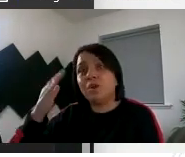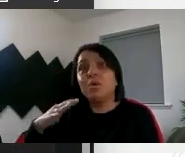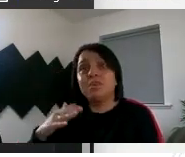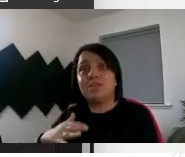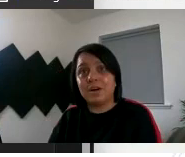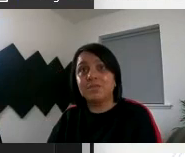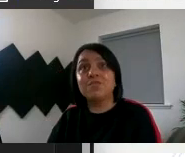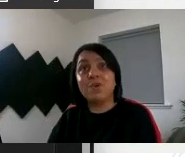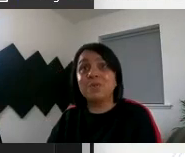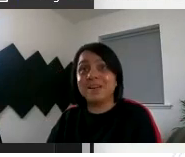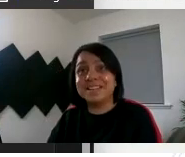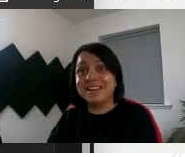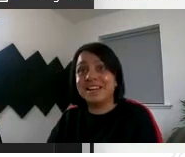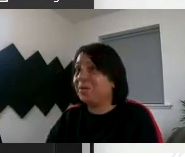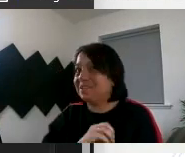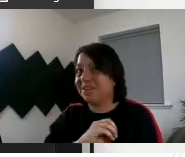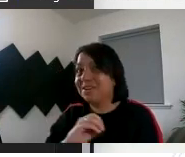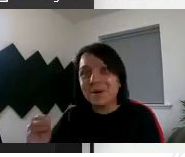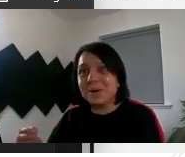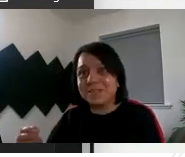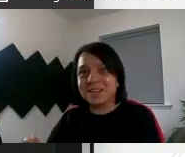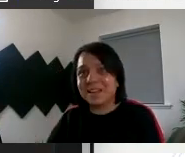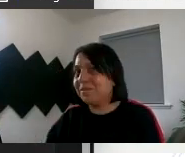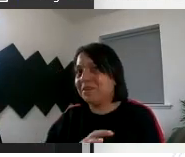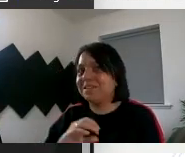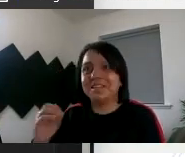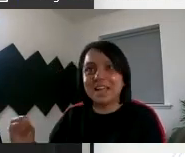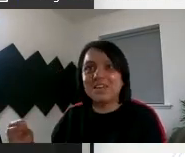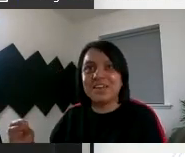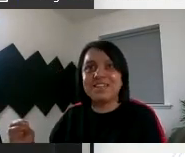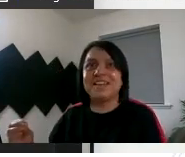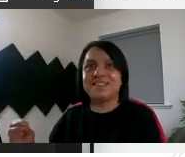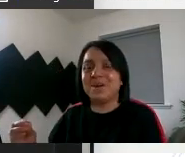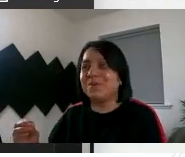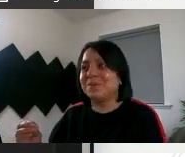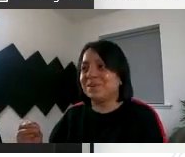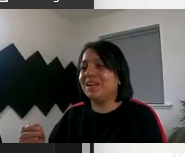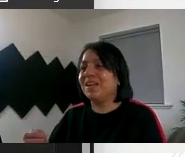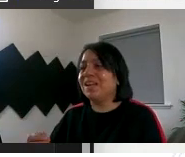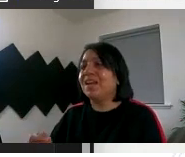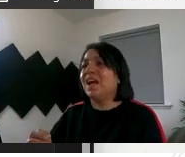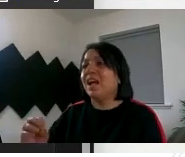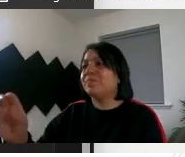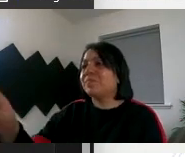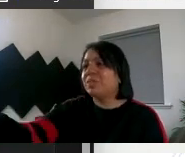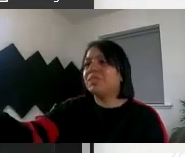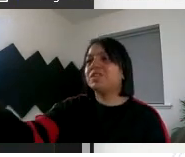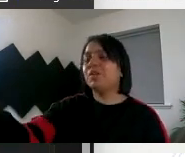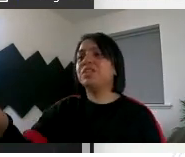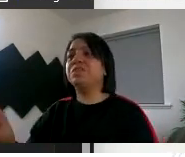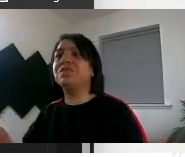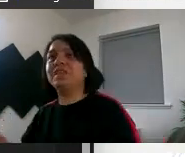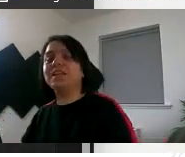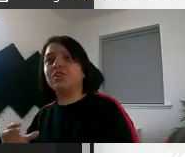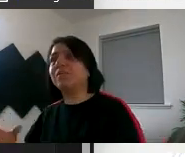more toned down to Roadman slang, which is a lot worse, and it's getting crazier as time goes on. Some of these words